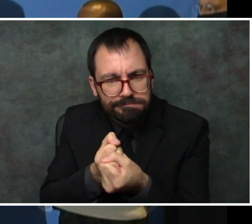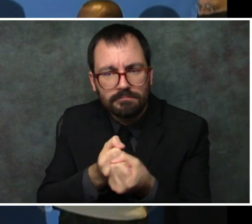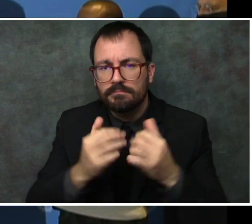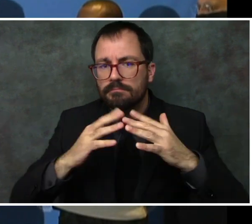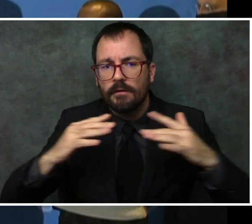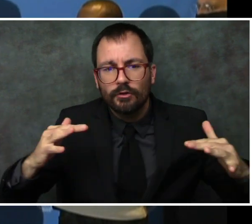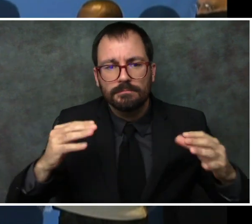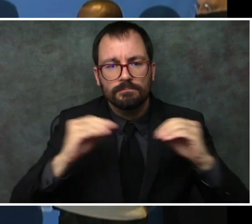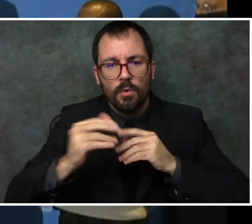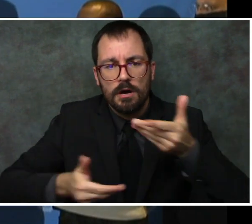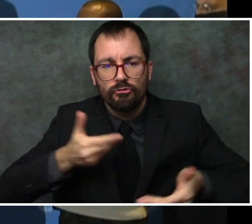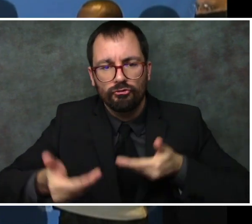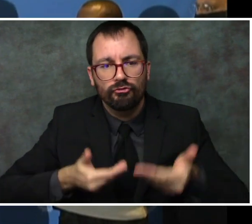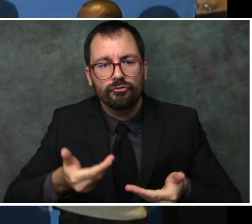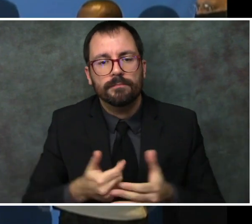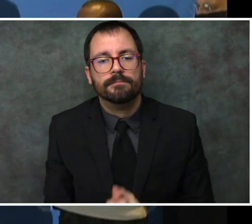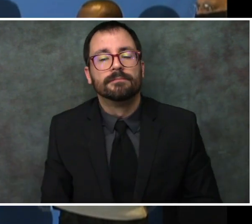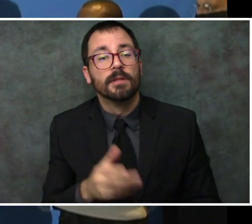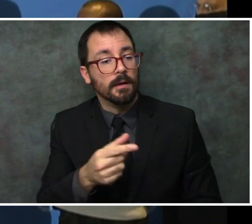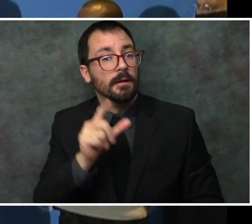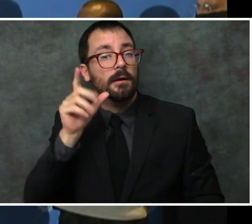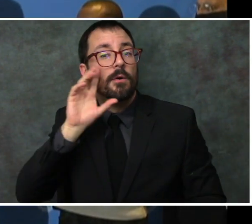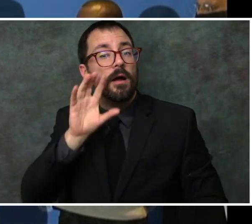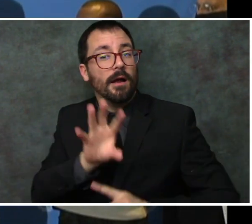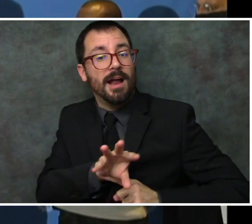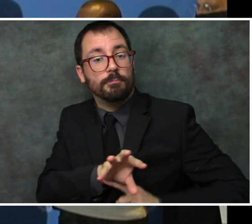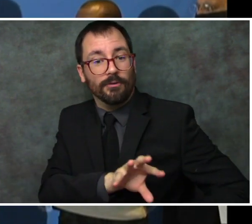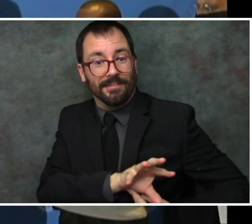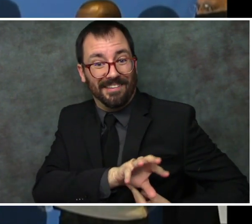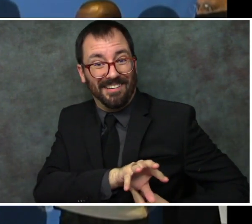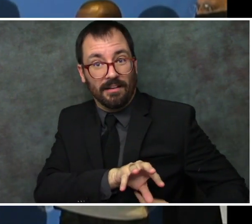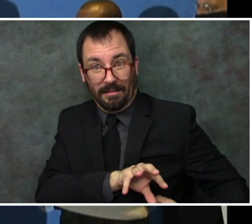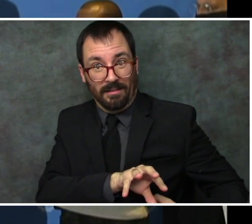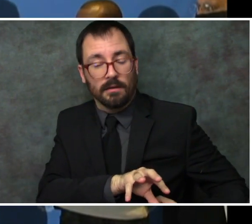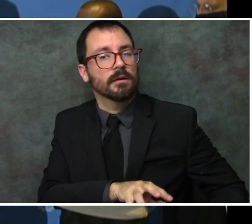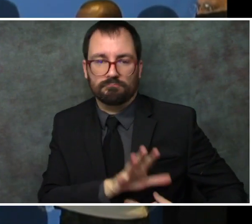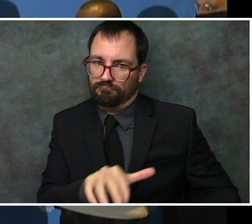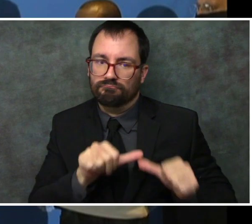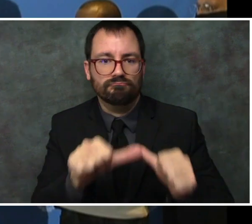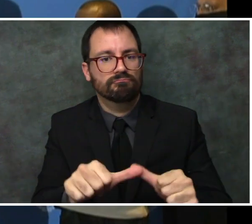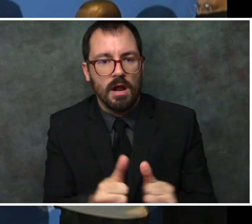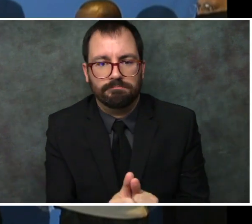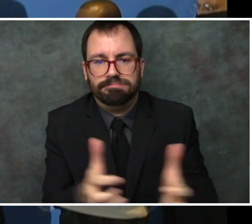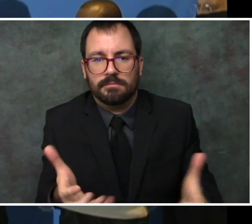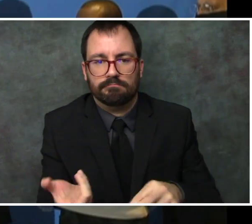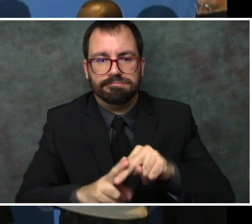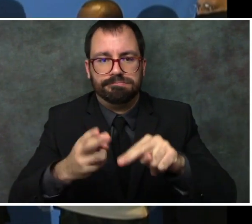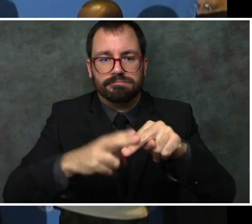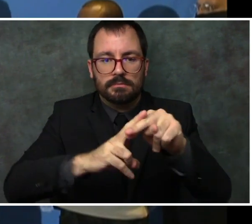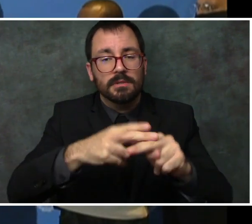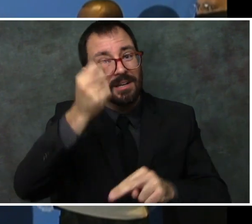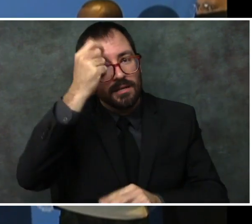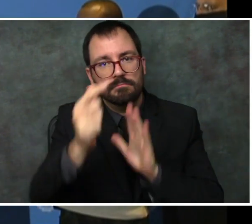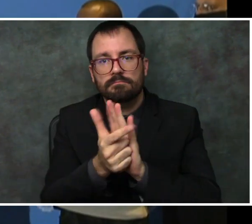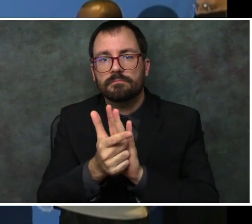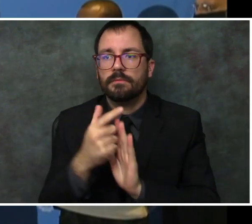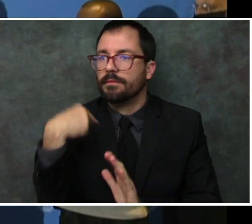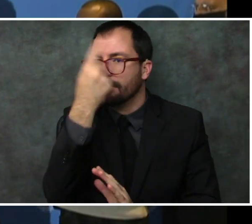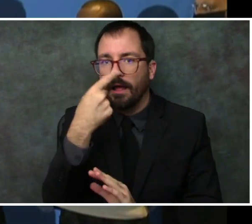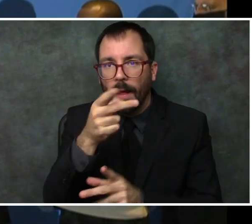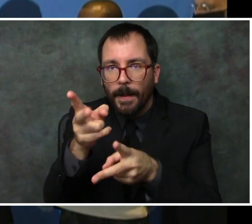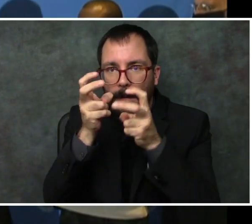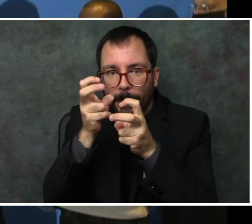facial recognition technology. They call for enhanced use of force policy that's absolutely clear,